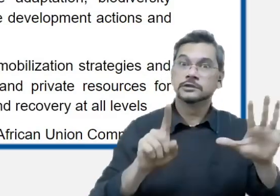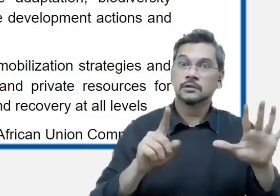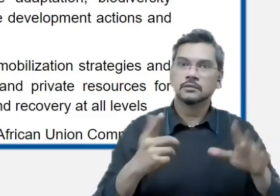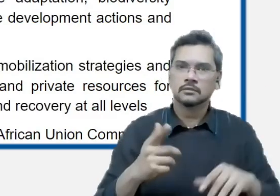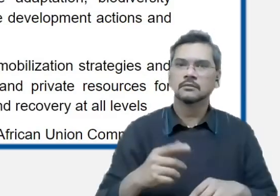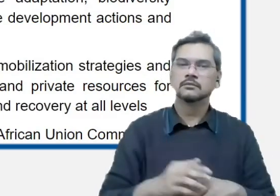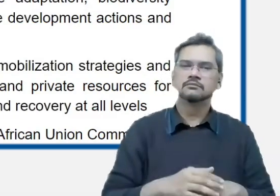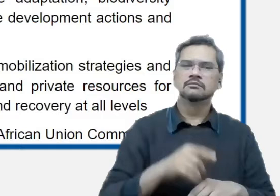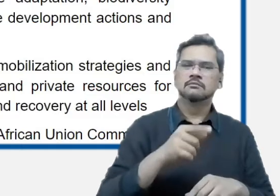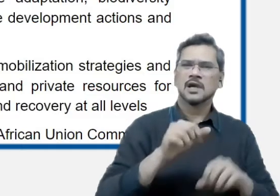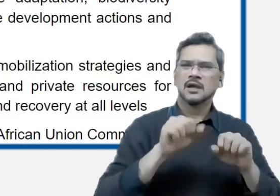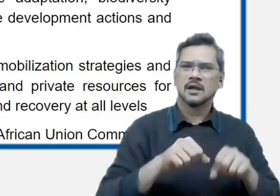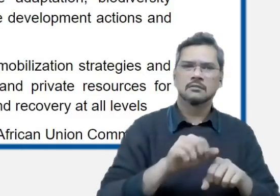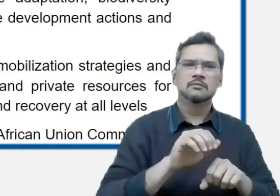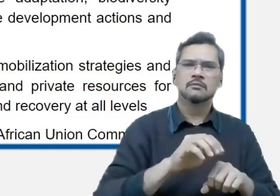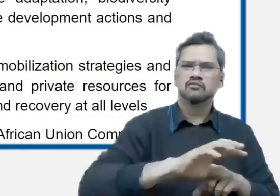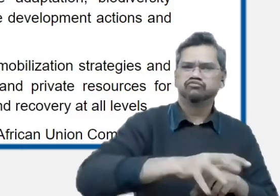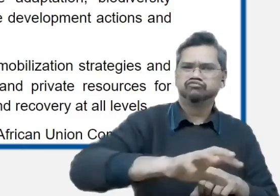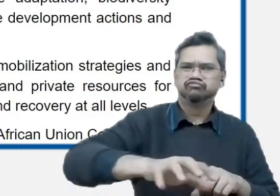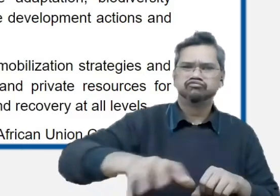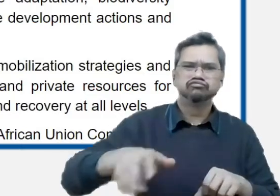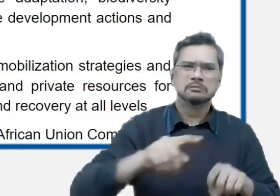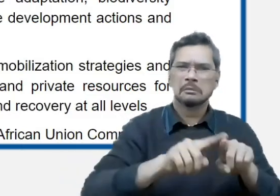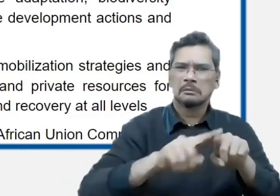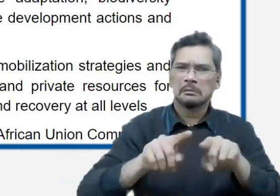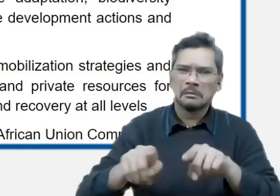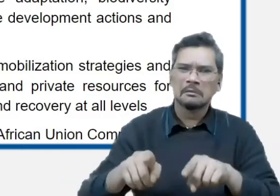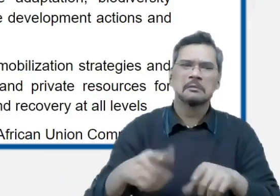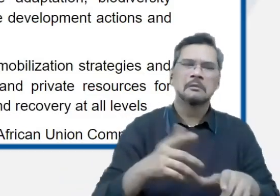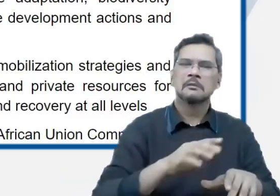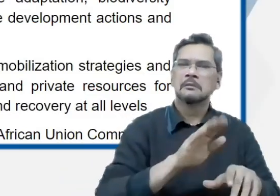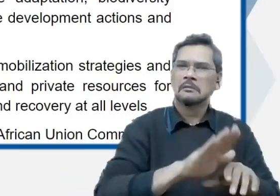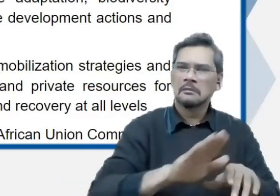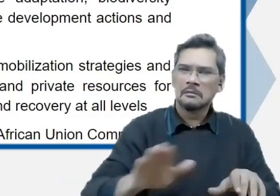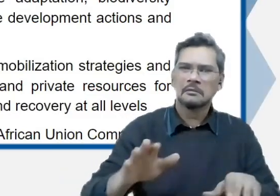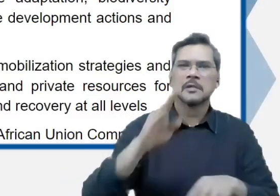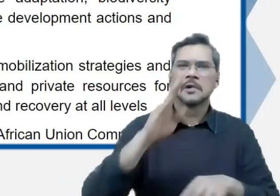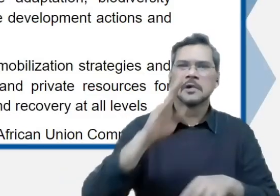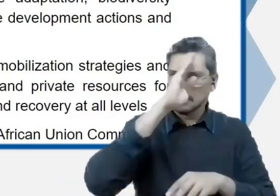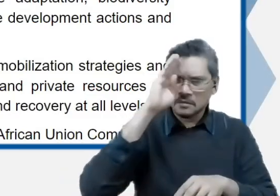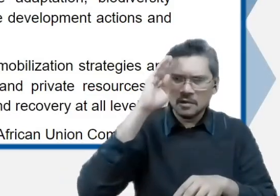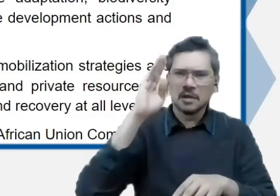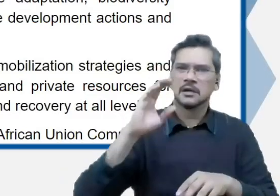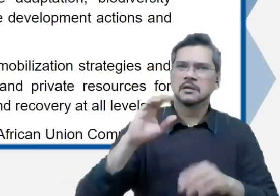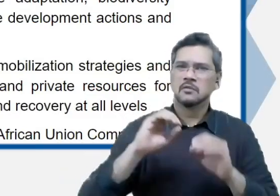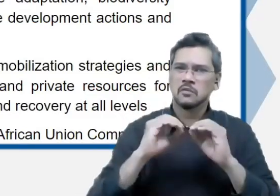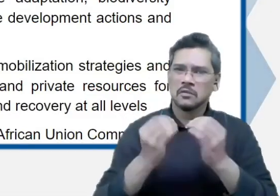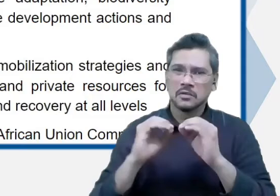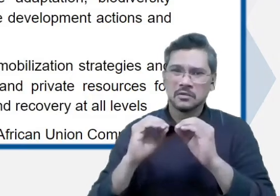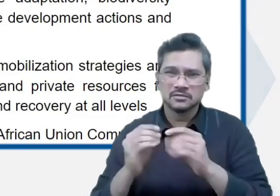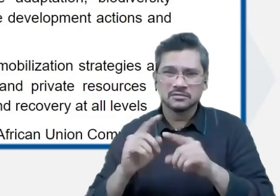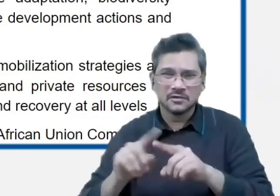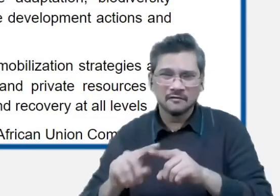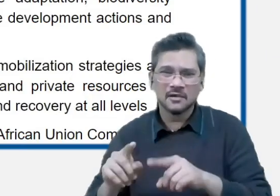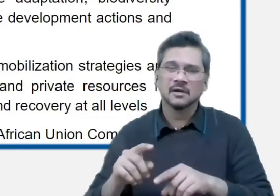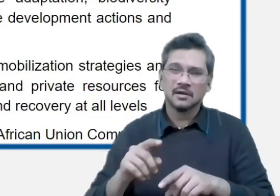sector, academia, civil society organizations, development partners, and other stakeholders to support the development